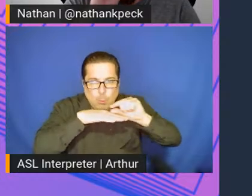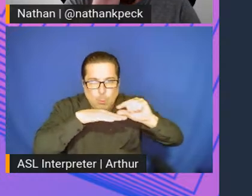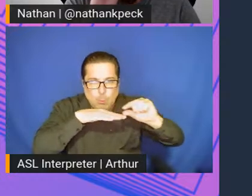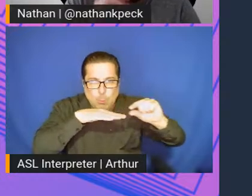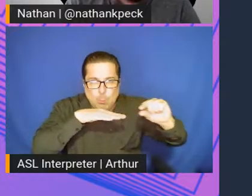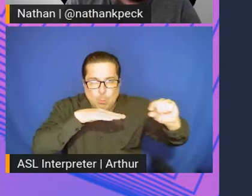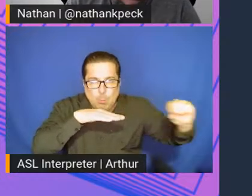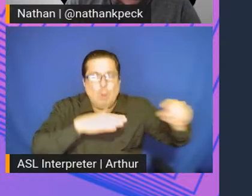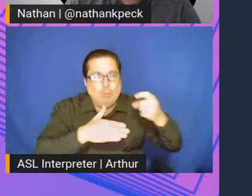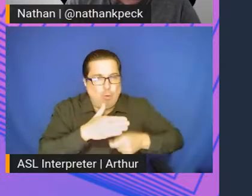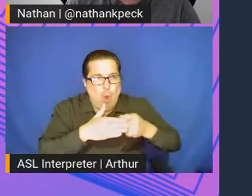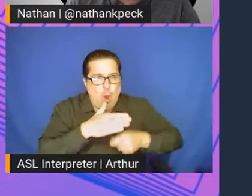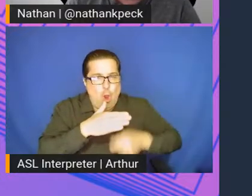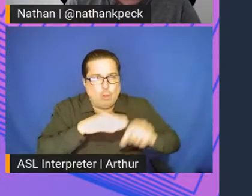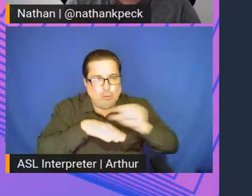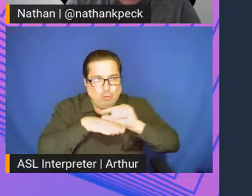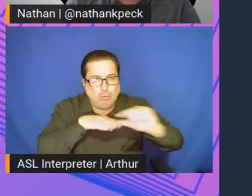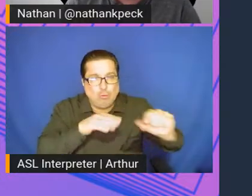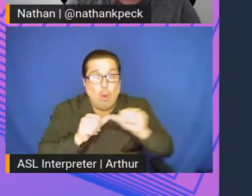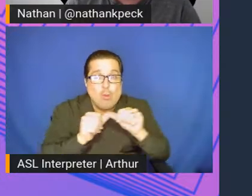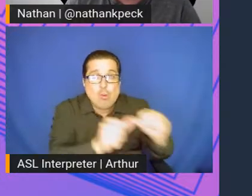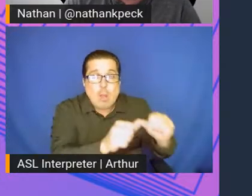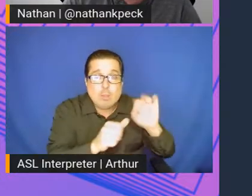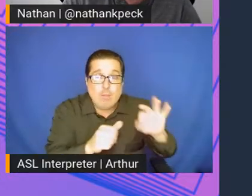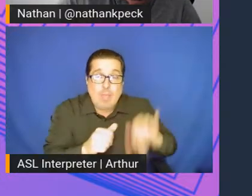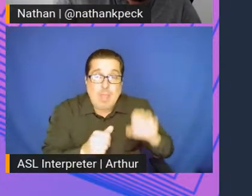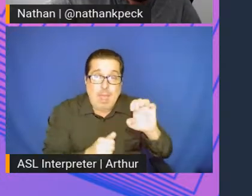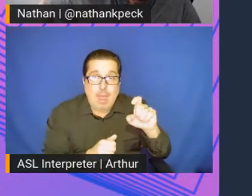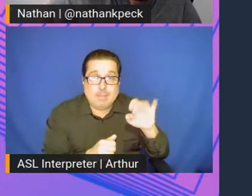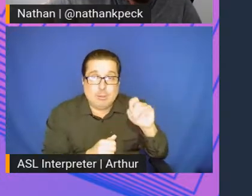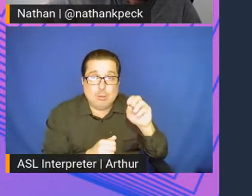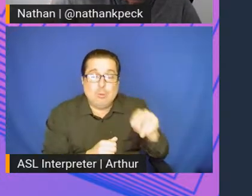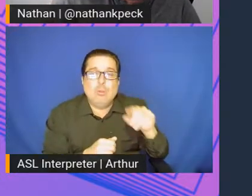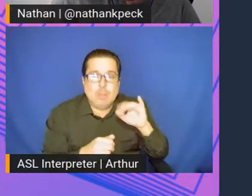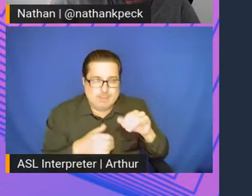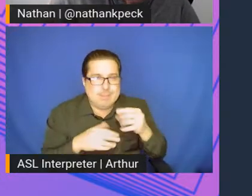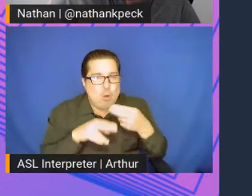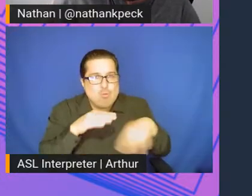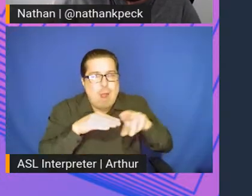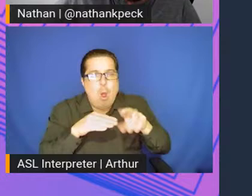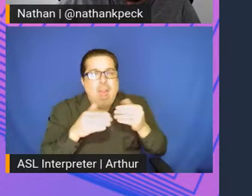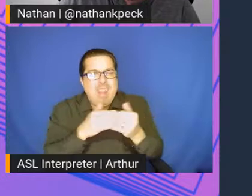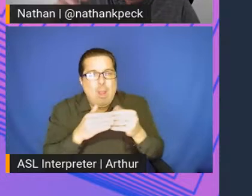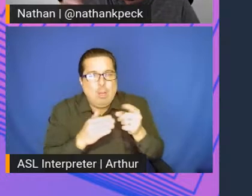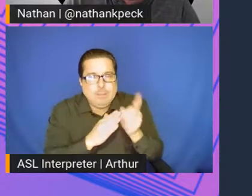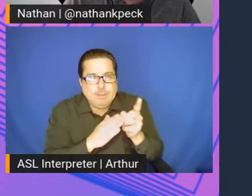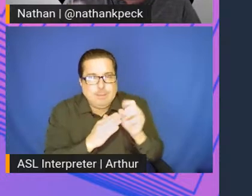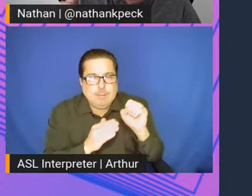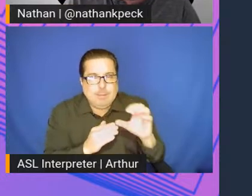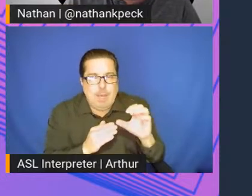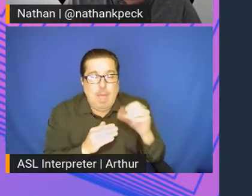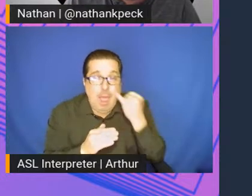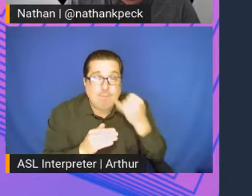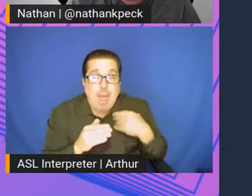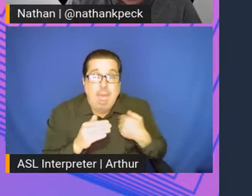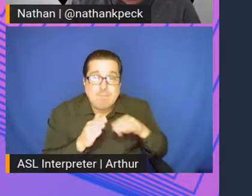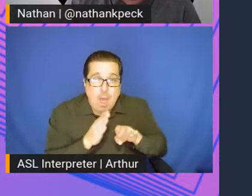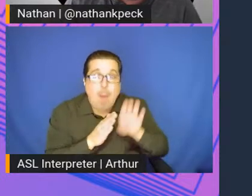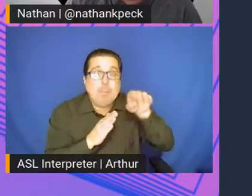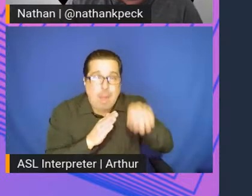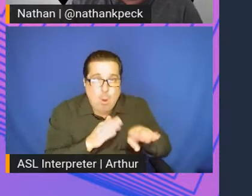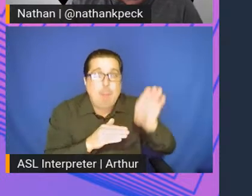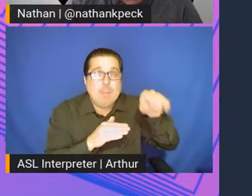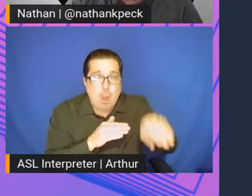And so my duration of execution gets rounded up to the nearest second. So if I have something where I expect it to be up and down very frequently,